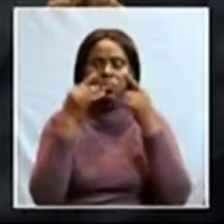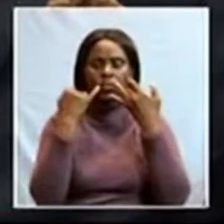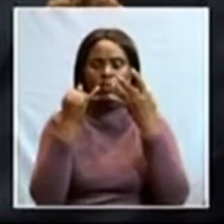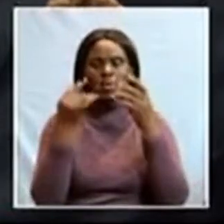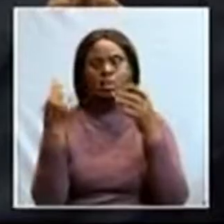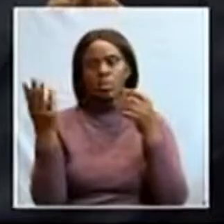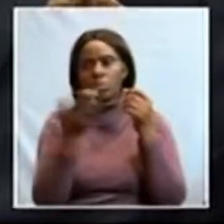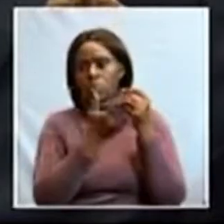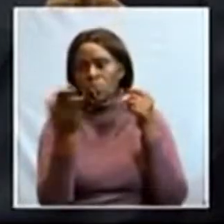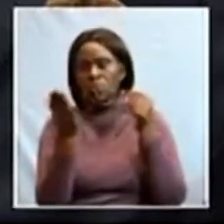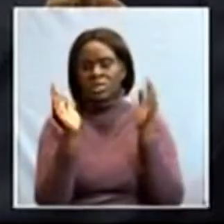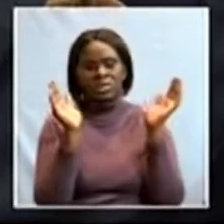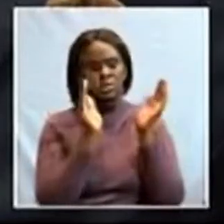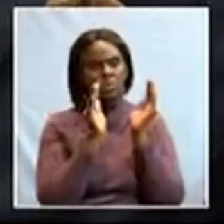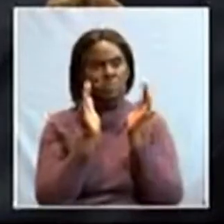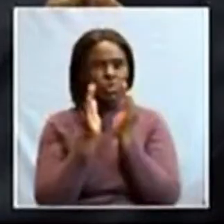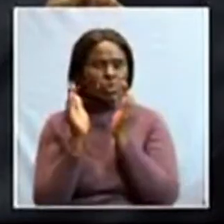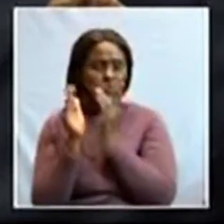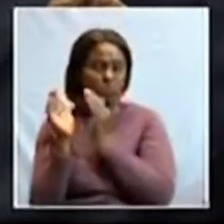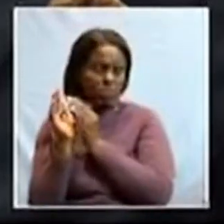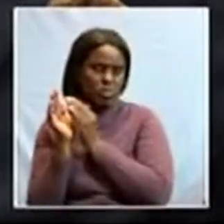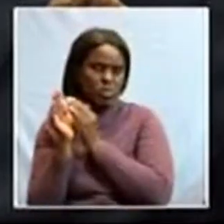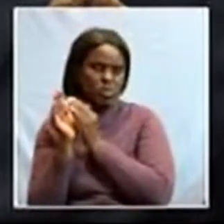those small